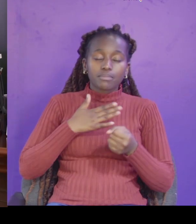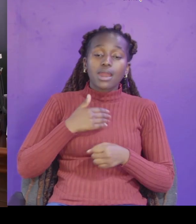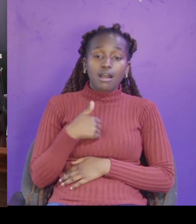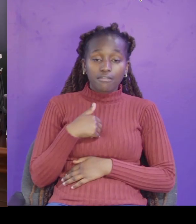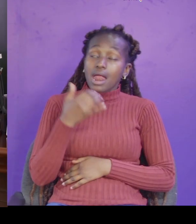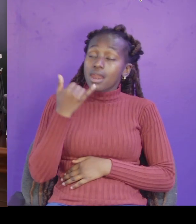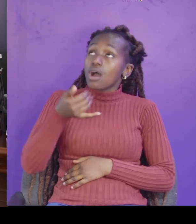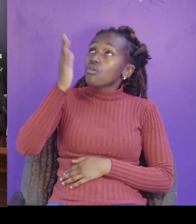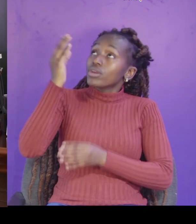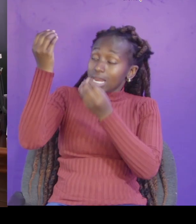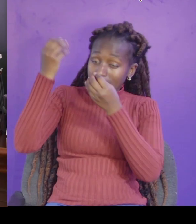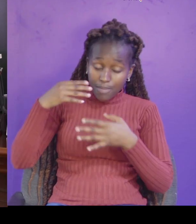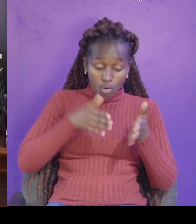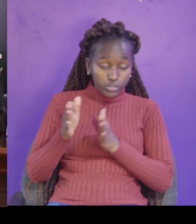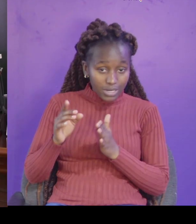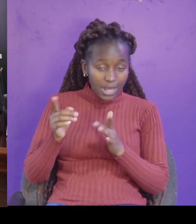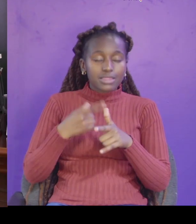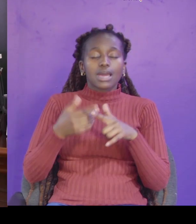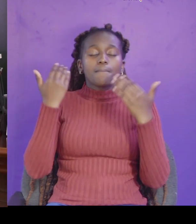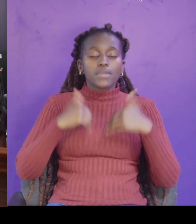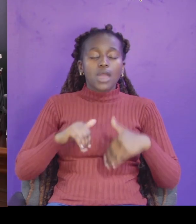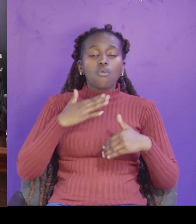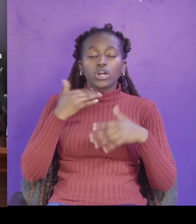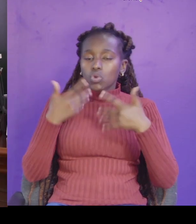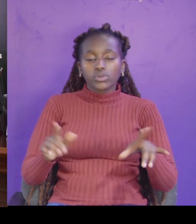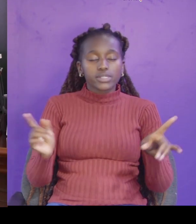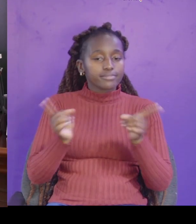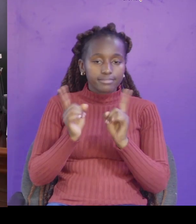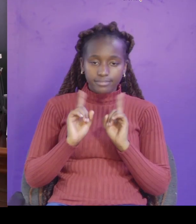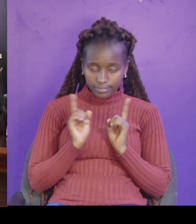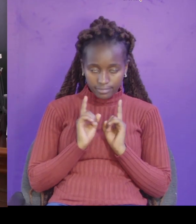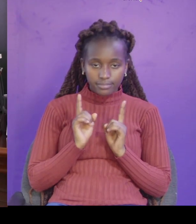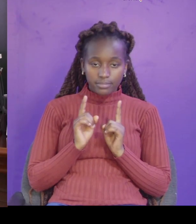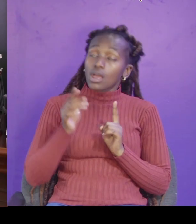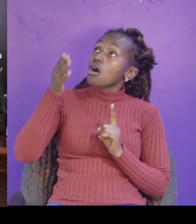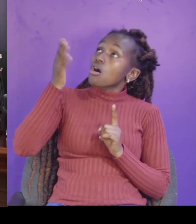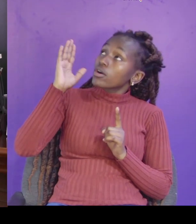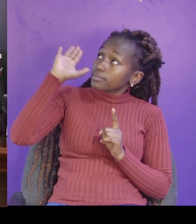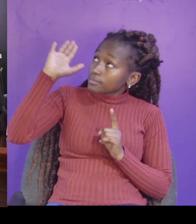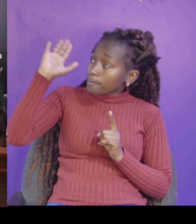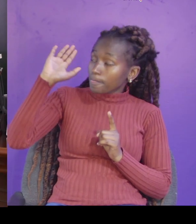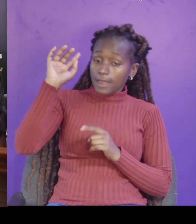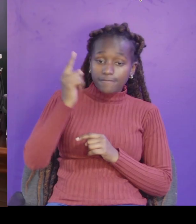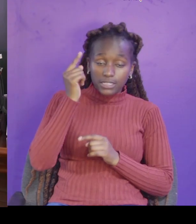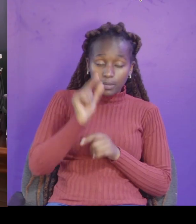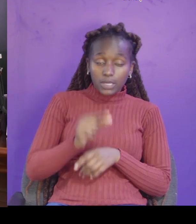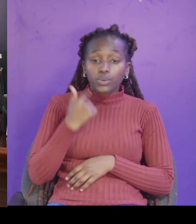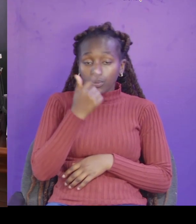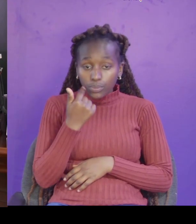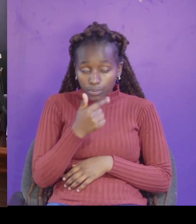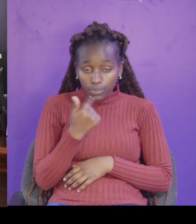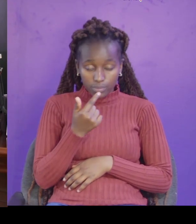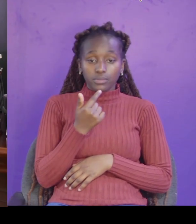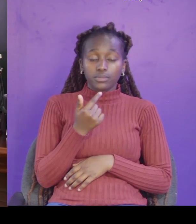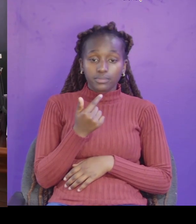chance. I don't want to let down my God, because at the end of the day, God is the first person. Is not a person, but the supreme God